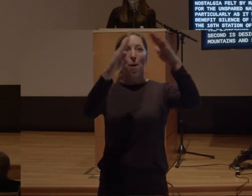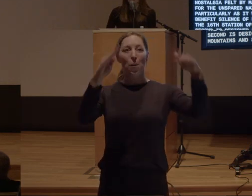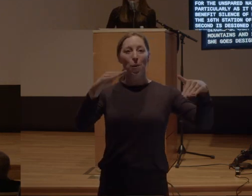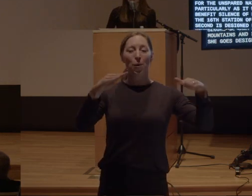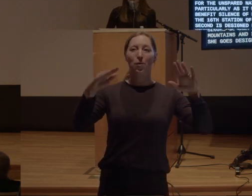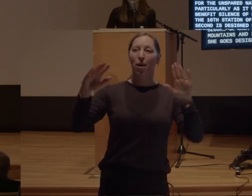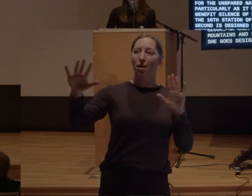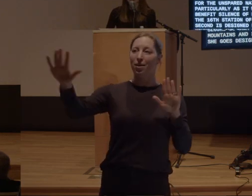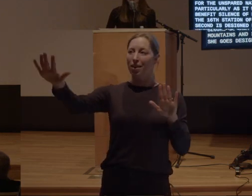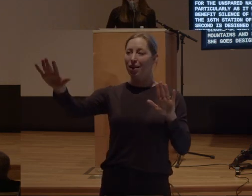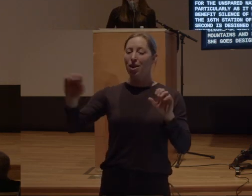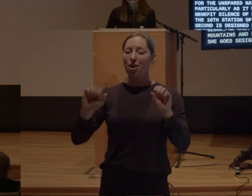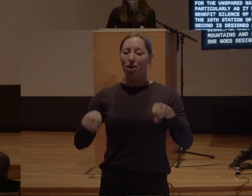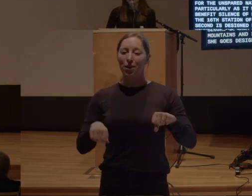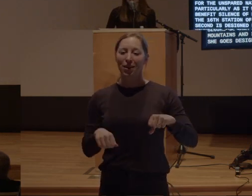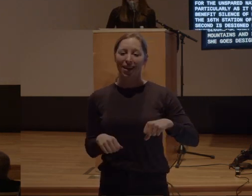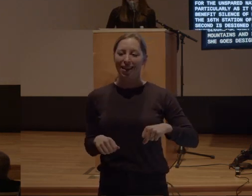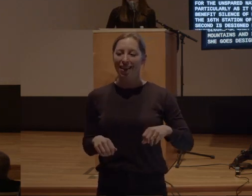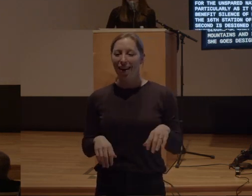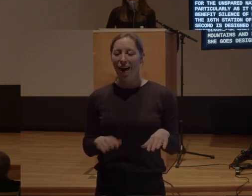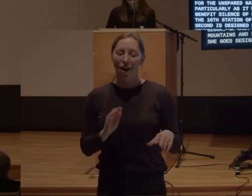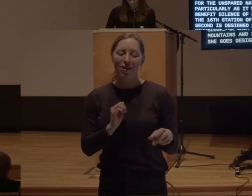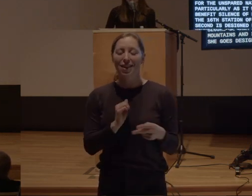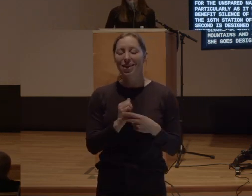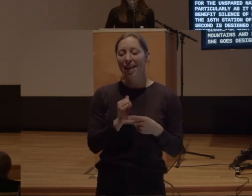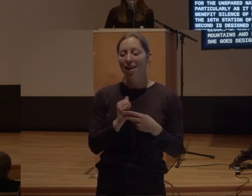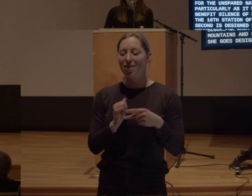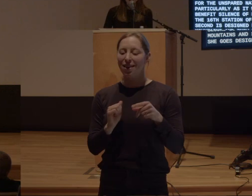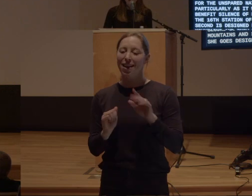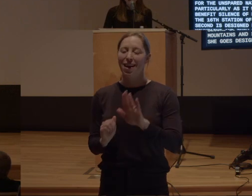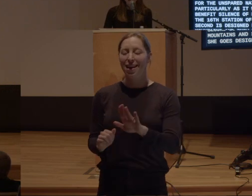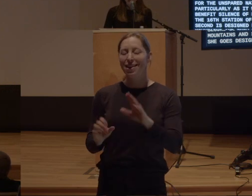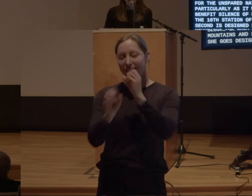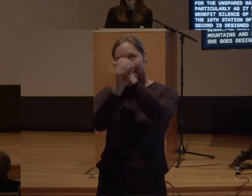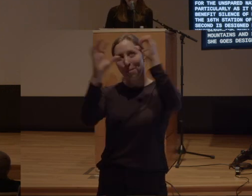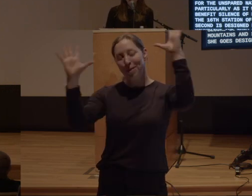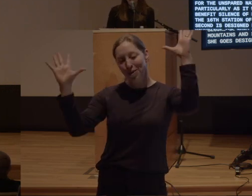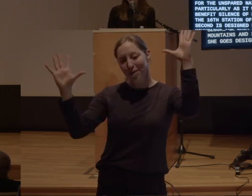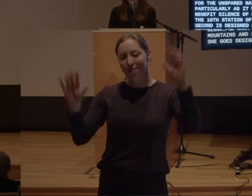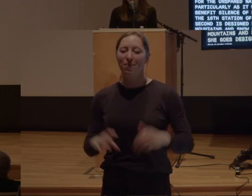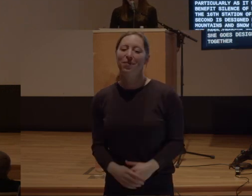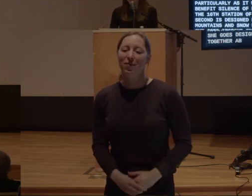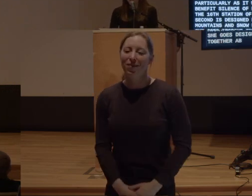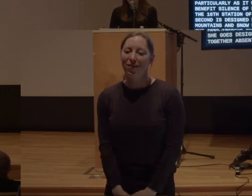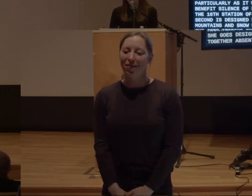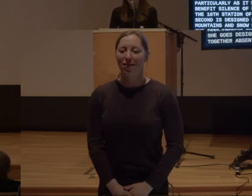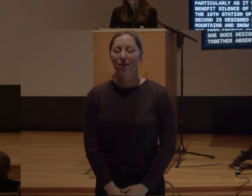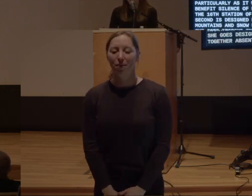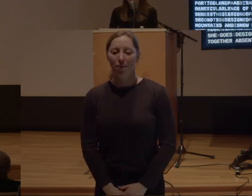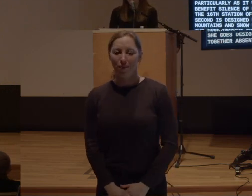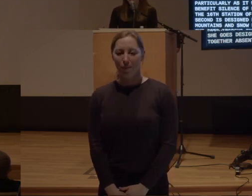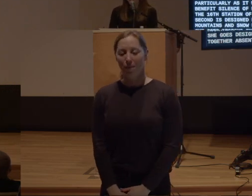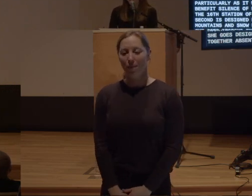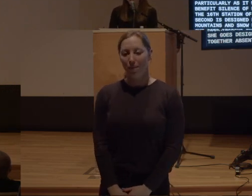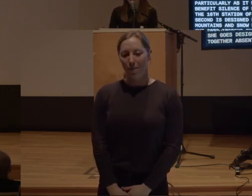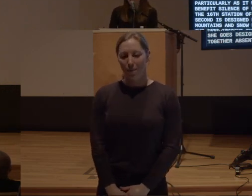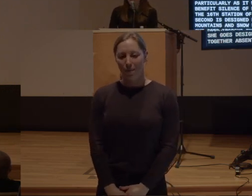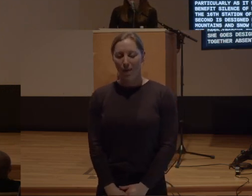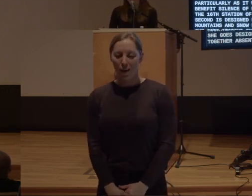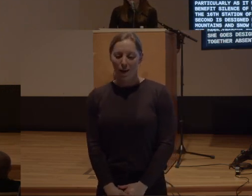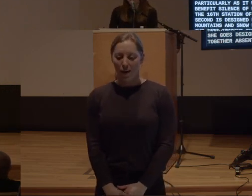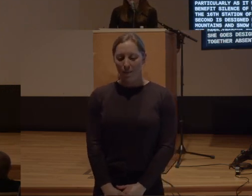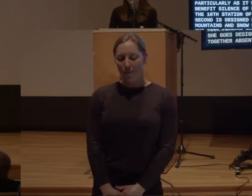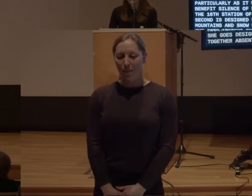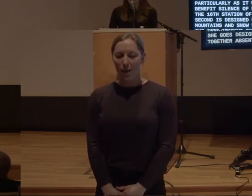also preserved in Sekino's image. Modernity is not altogether absent, however. A solid stone